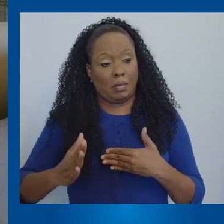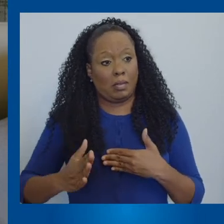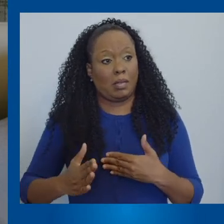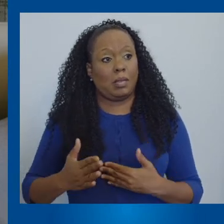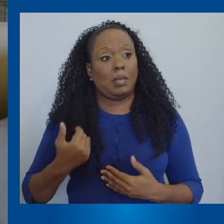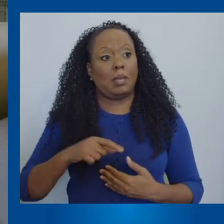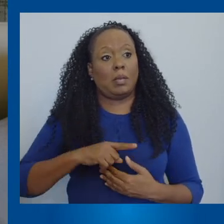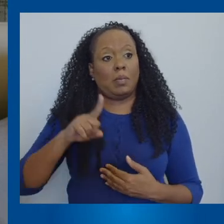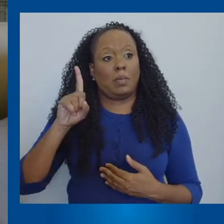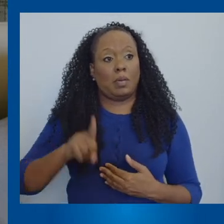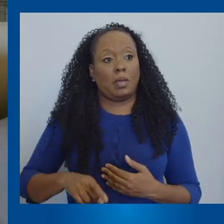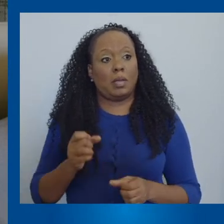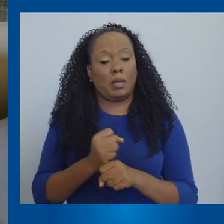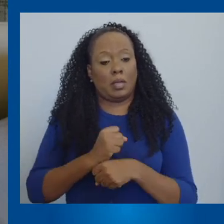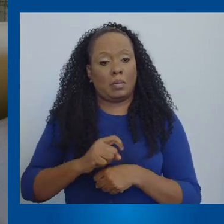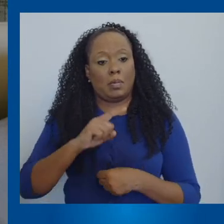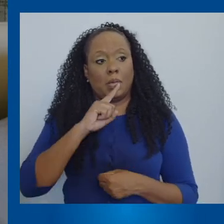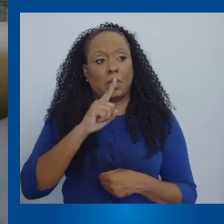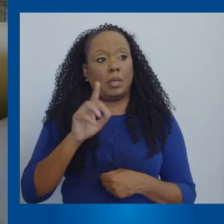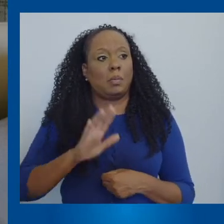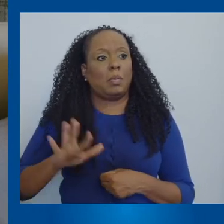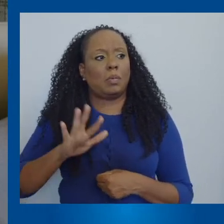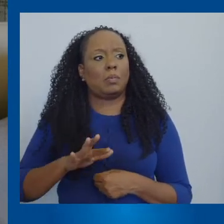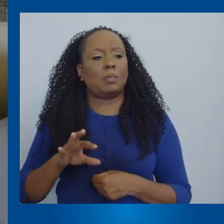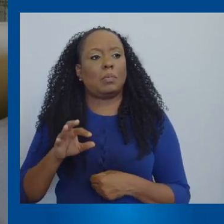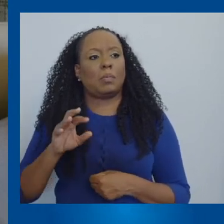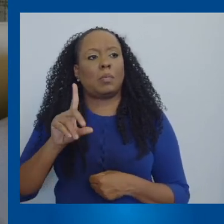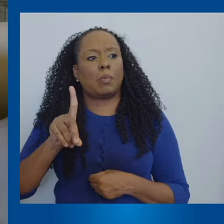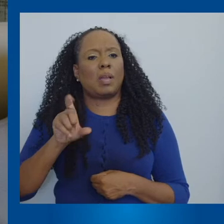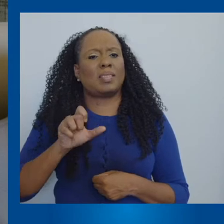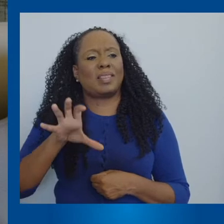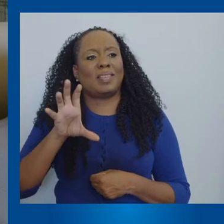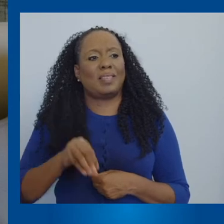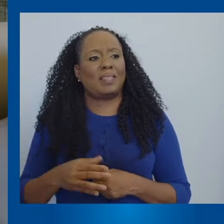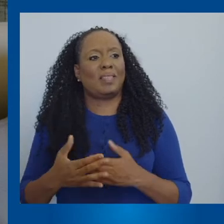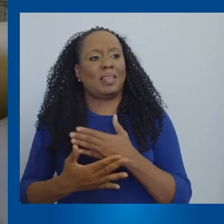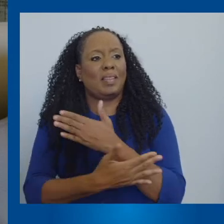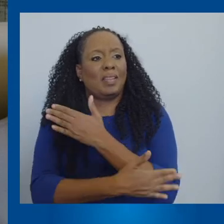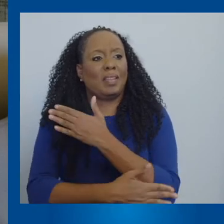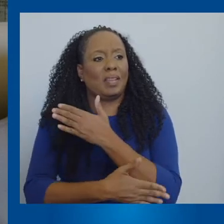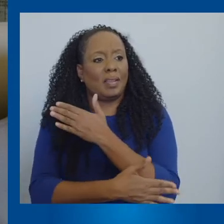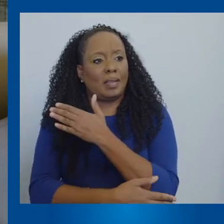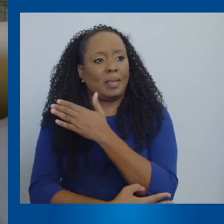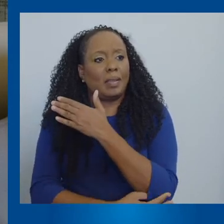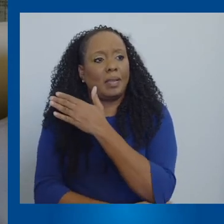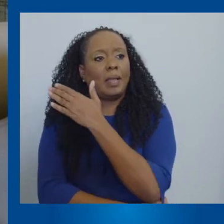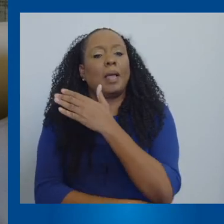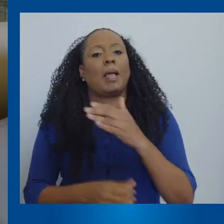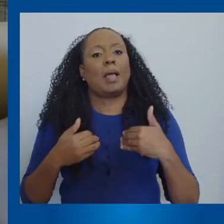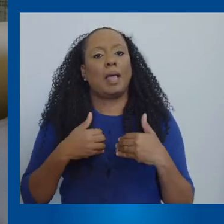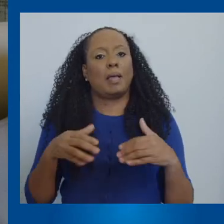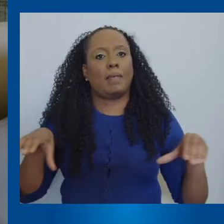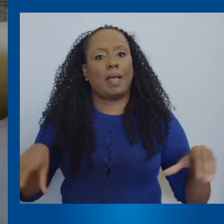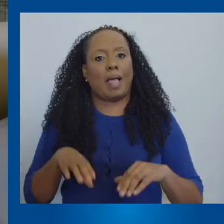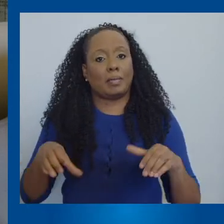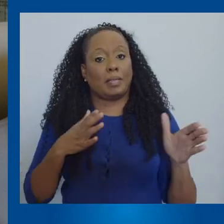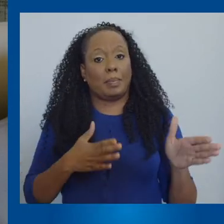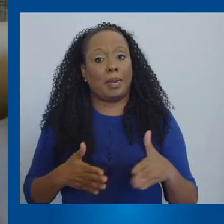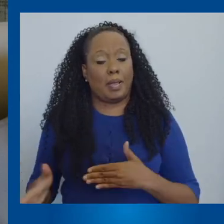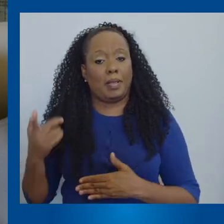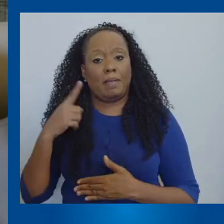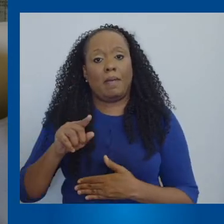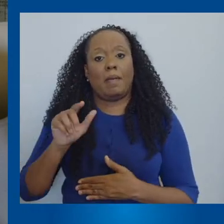action plans, and about 150 countries around the world have national action plans on AMR. We need to